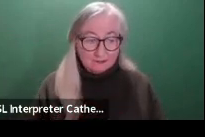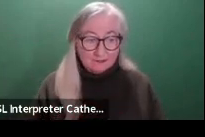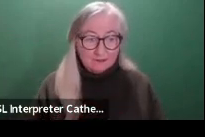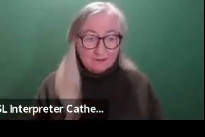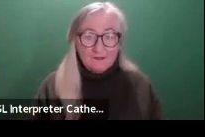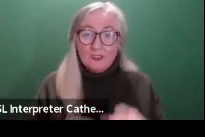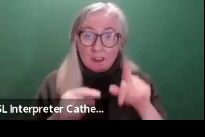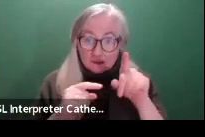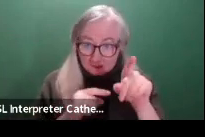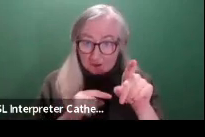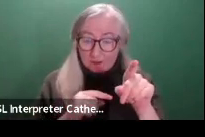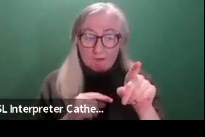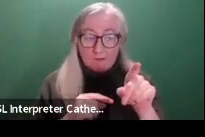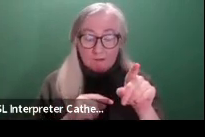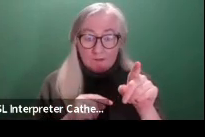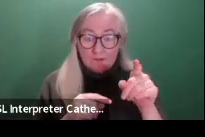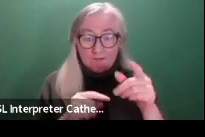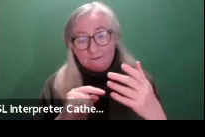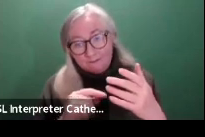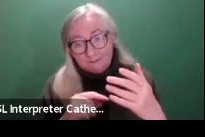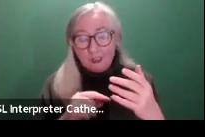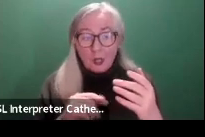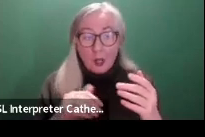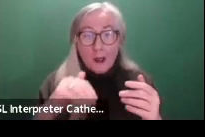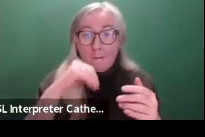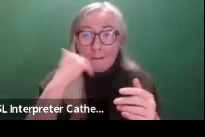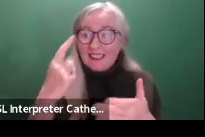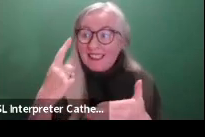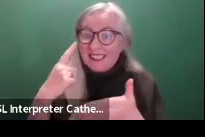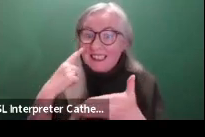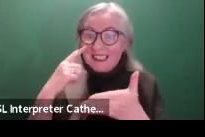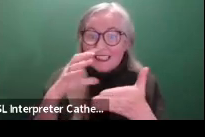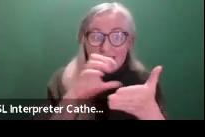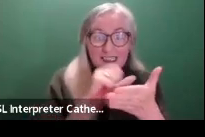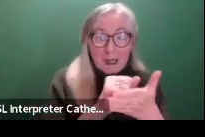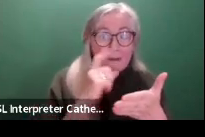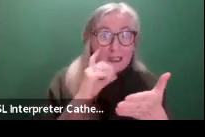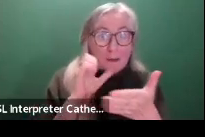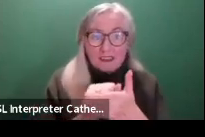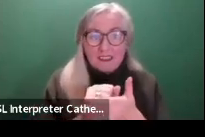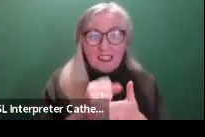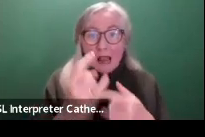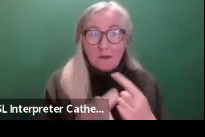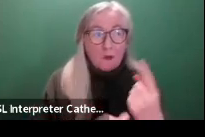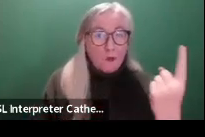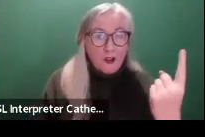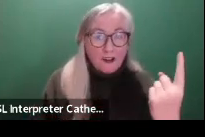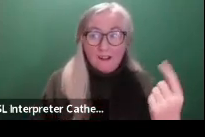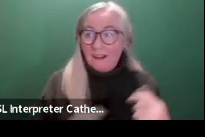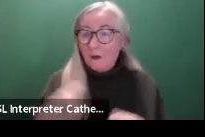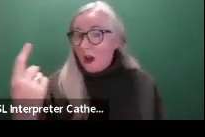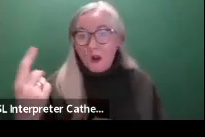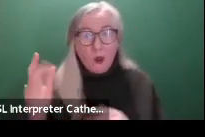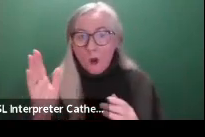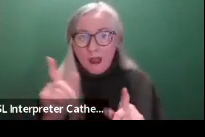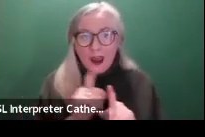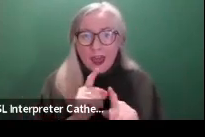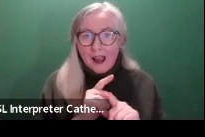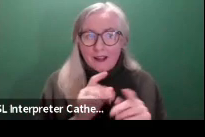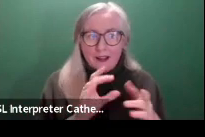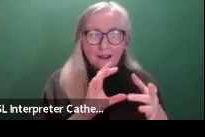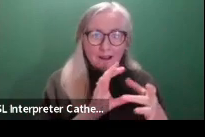again, quite often, because the symptoms typically don't happen in isolation, it's the kind of build-up of